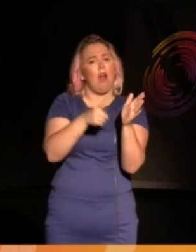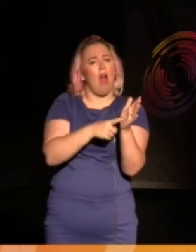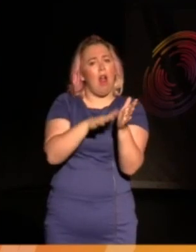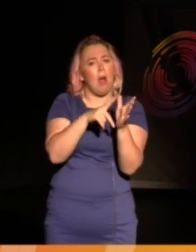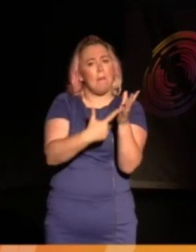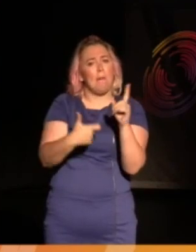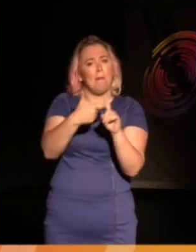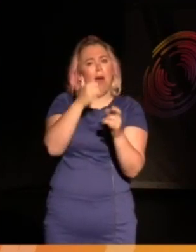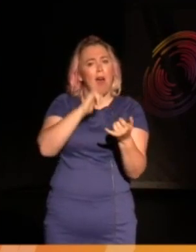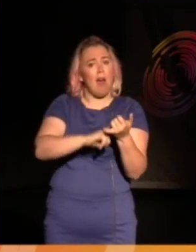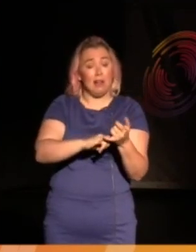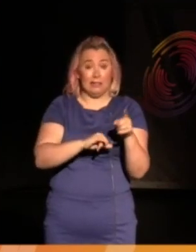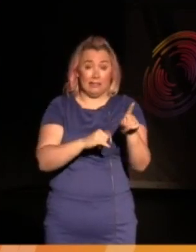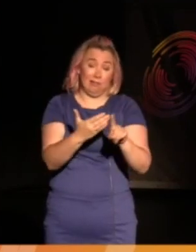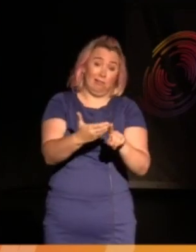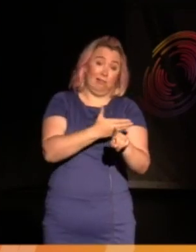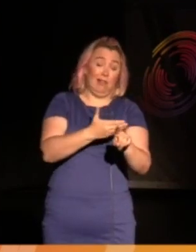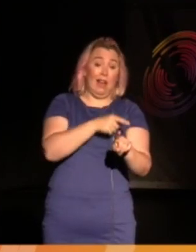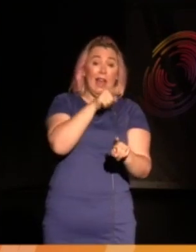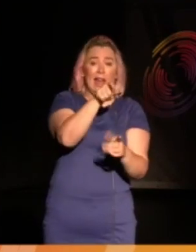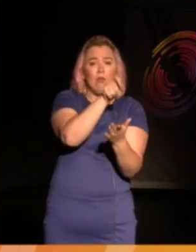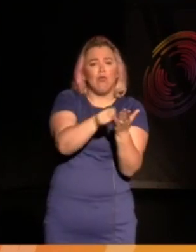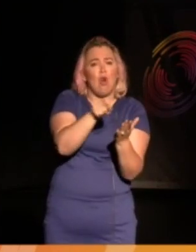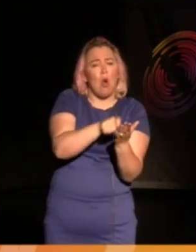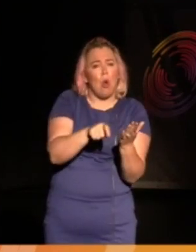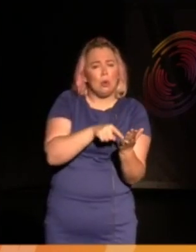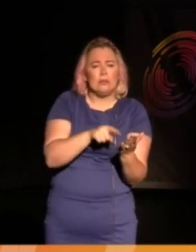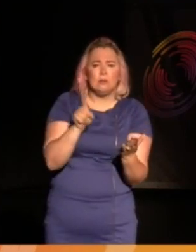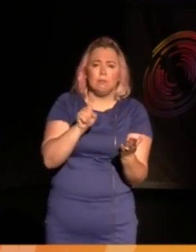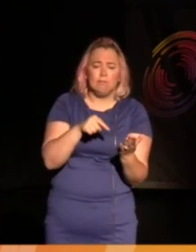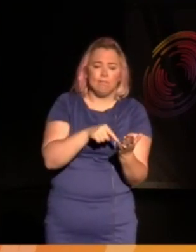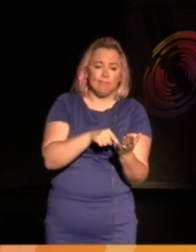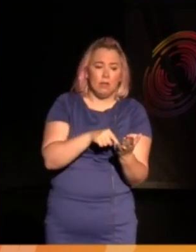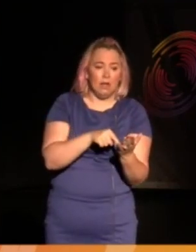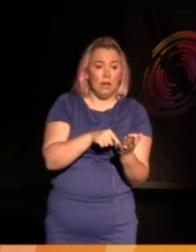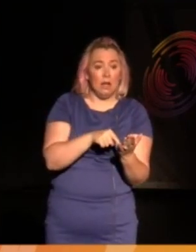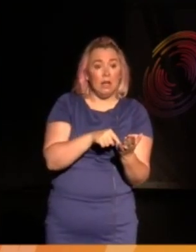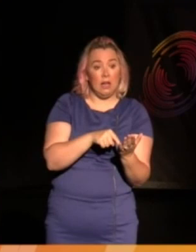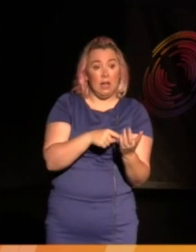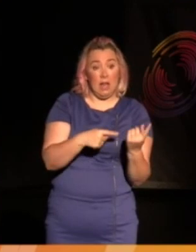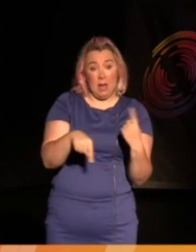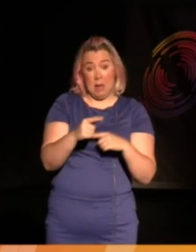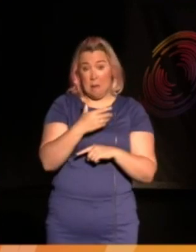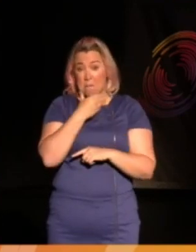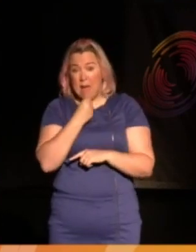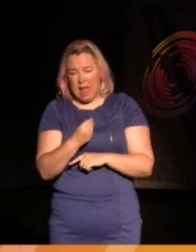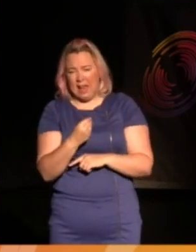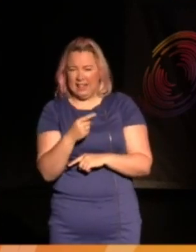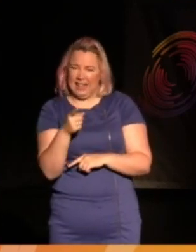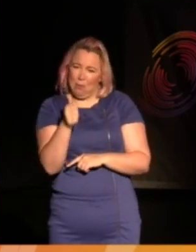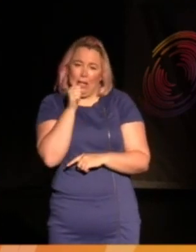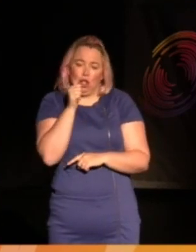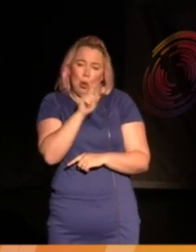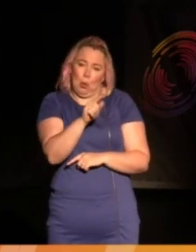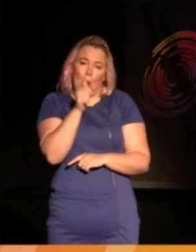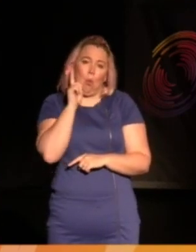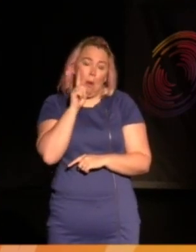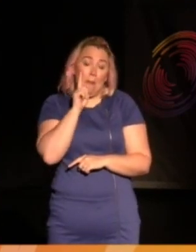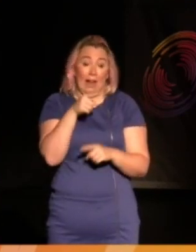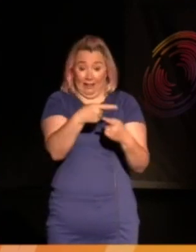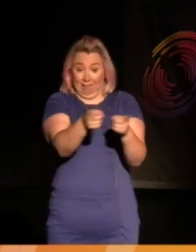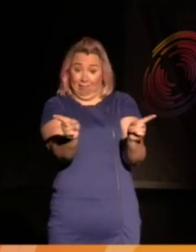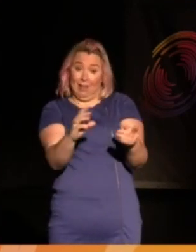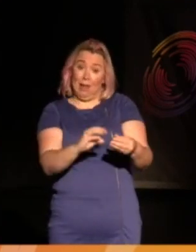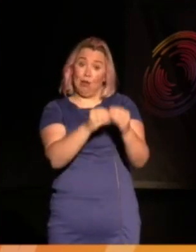of Louis Bonaparte, wrote, men, one must assume he knew they were women too, men make their own